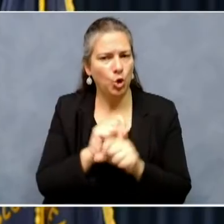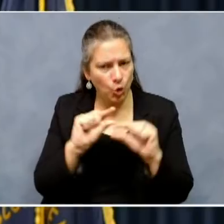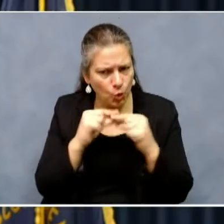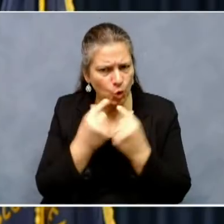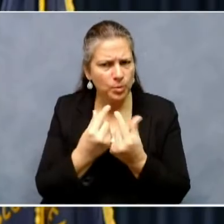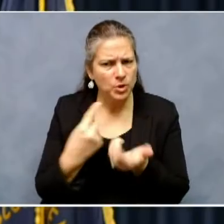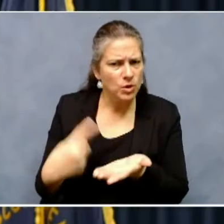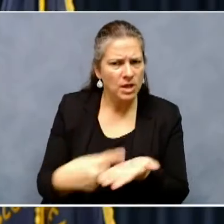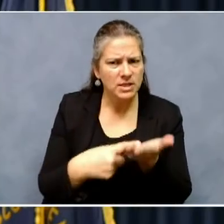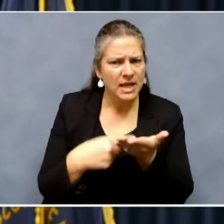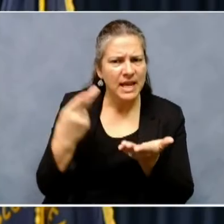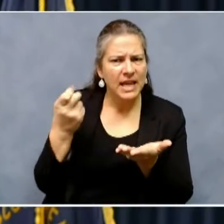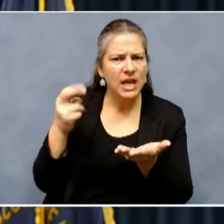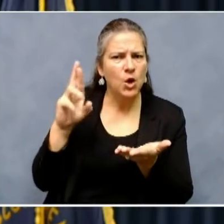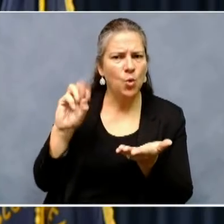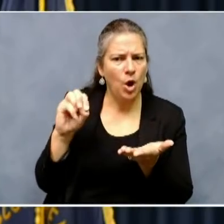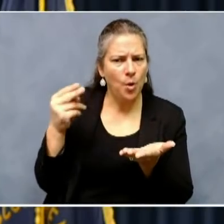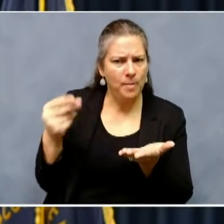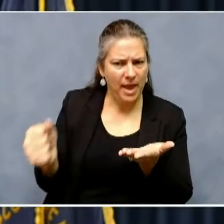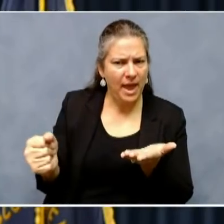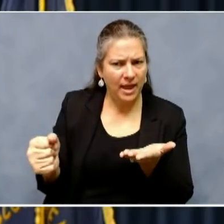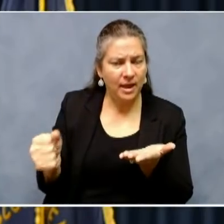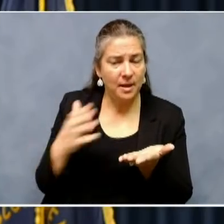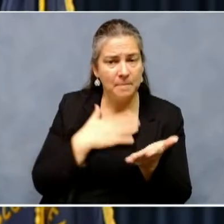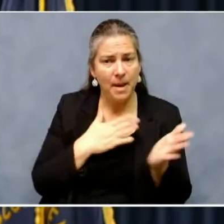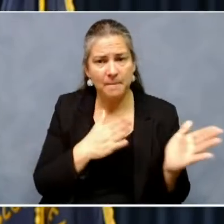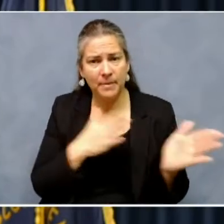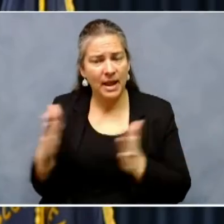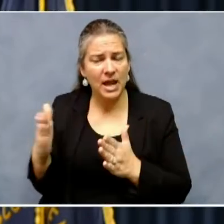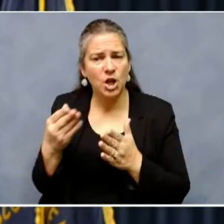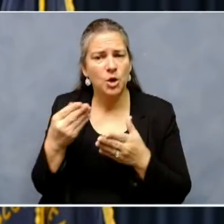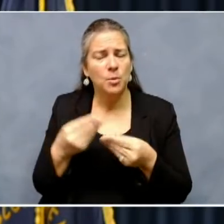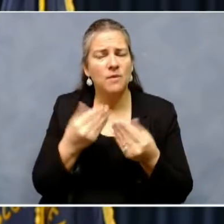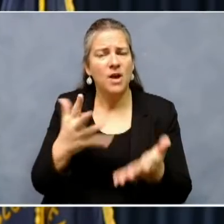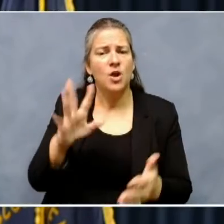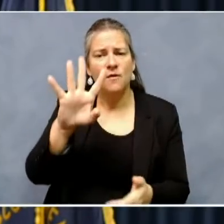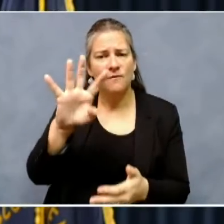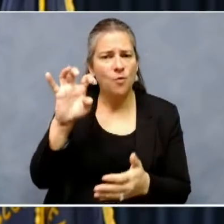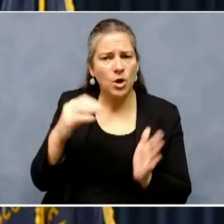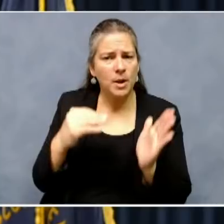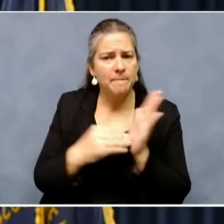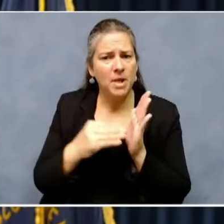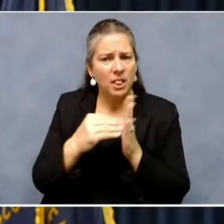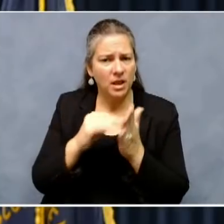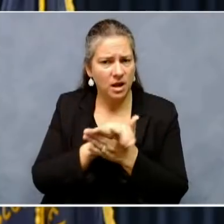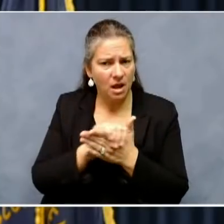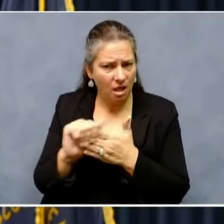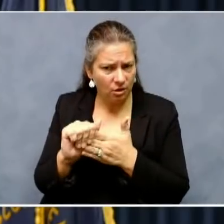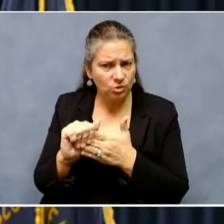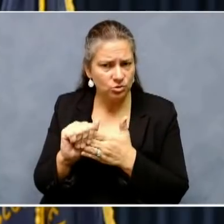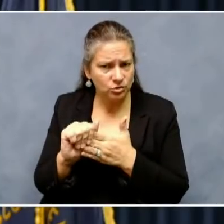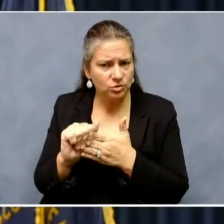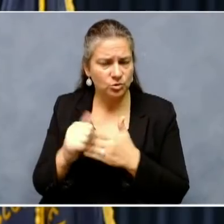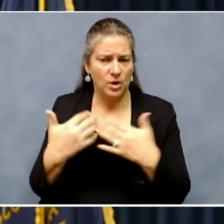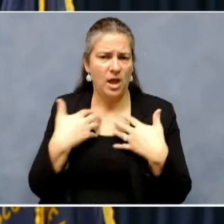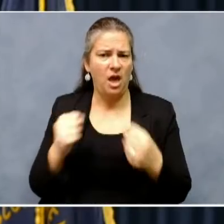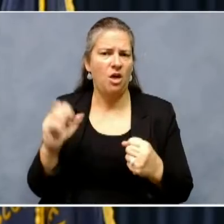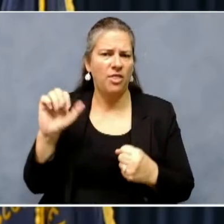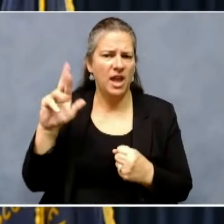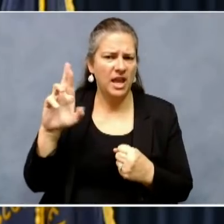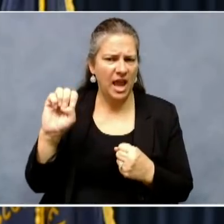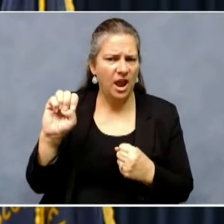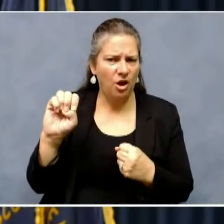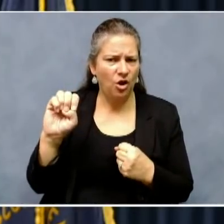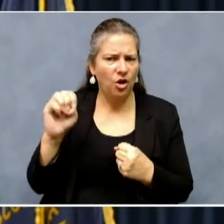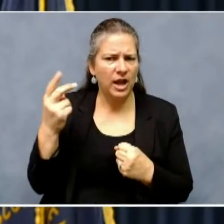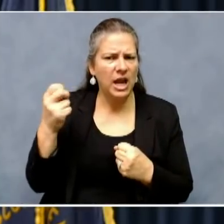hero pay. My plan to provide $400 million to healthcare heroes and everybody else,